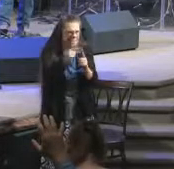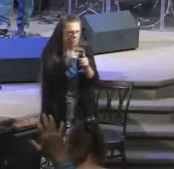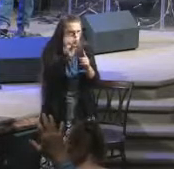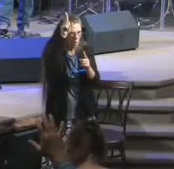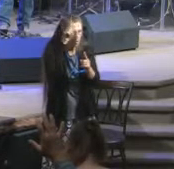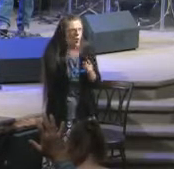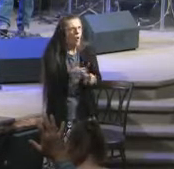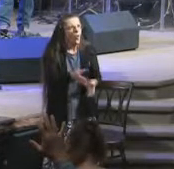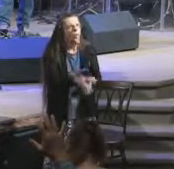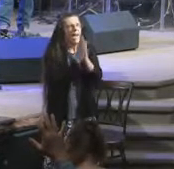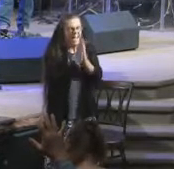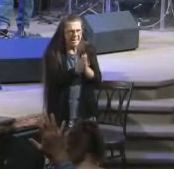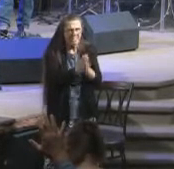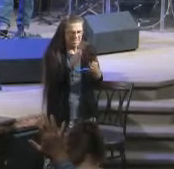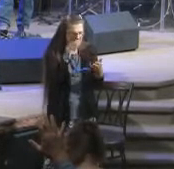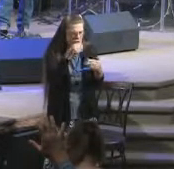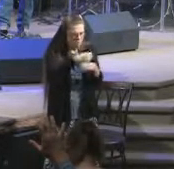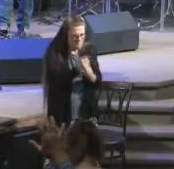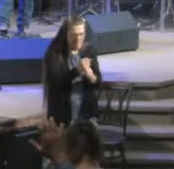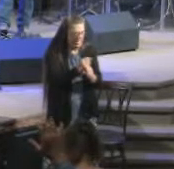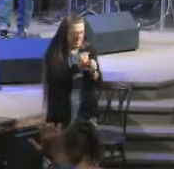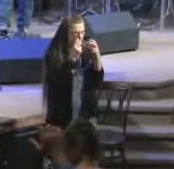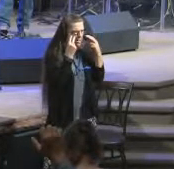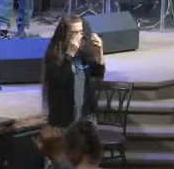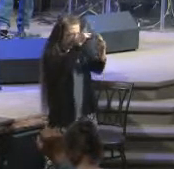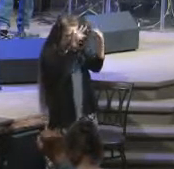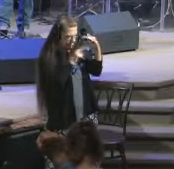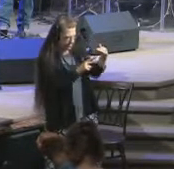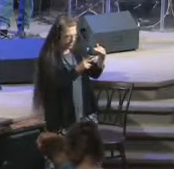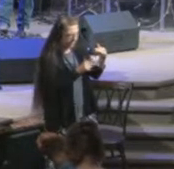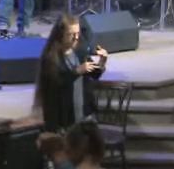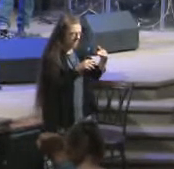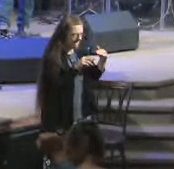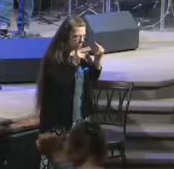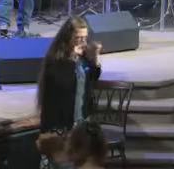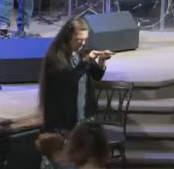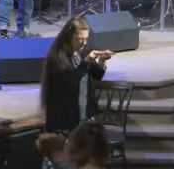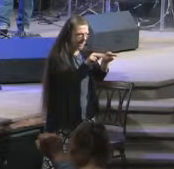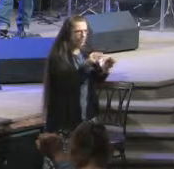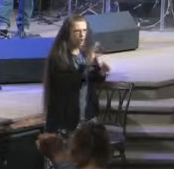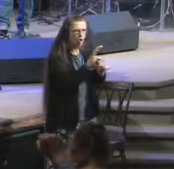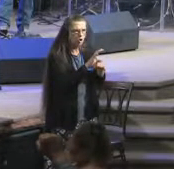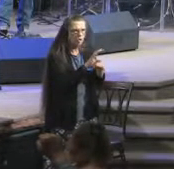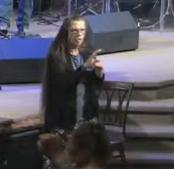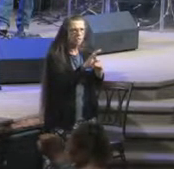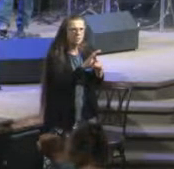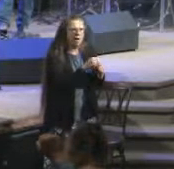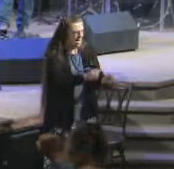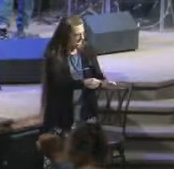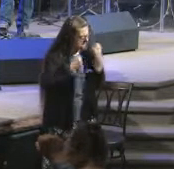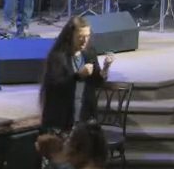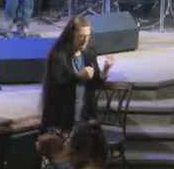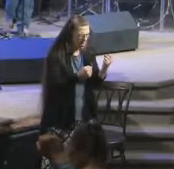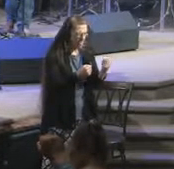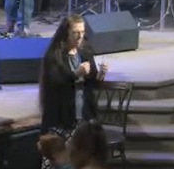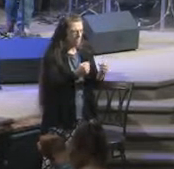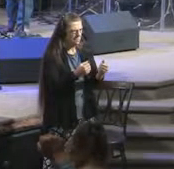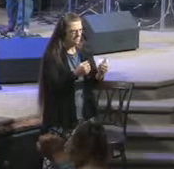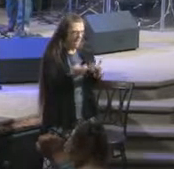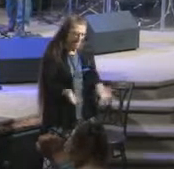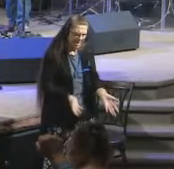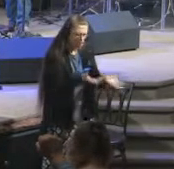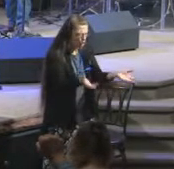asking for vision, Lord, that you would just cast your vision, Lord, to them, Lord, and have them, help them, God, empower them, enable them,